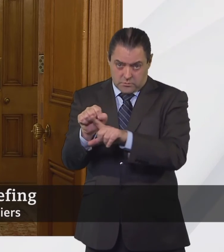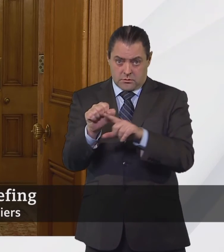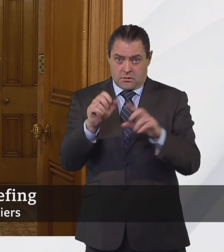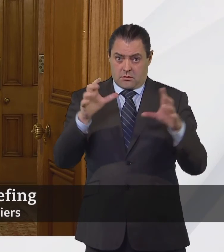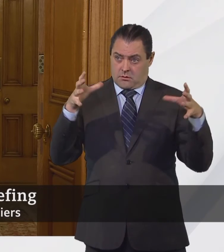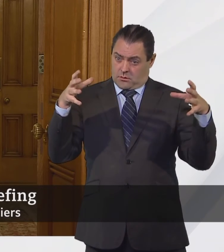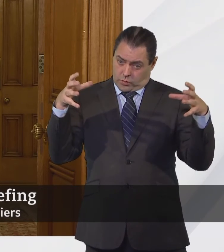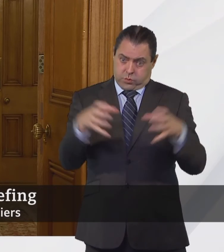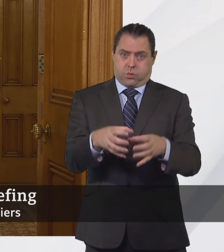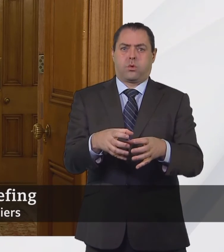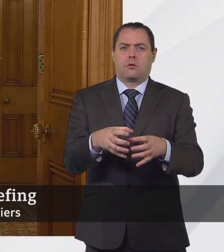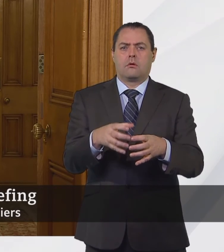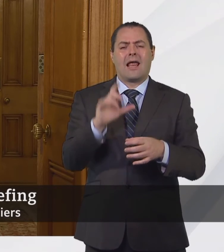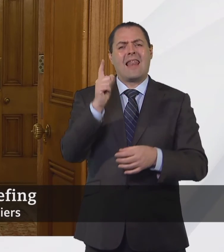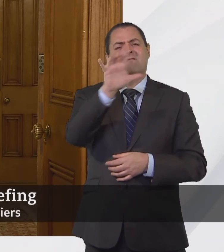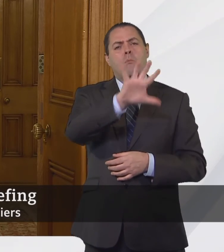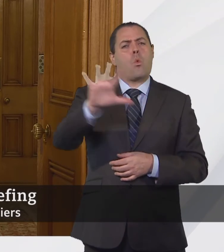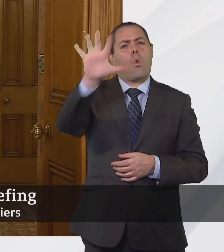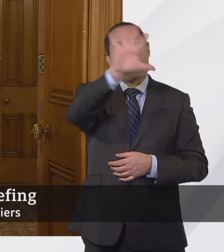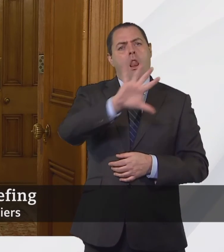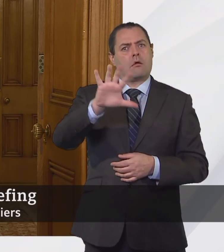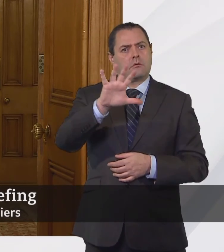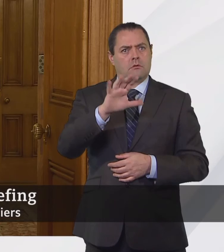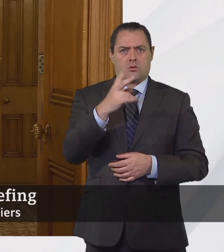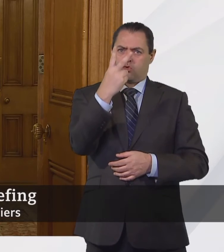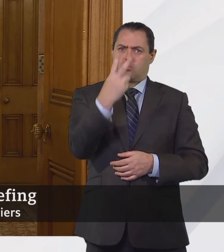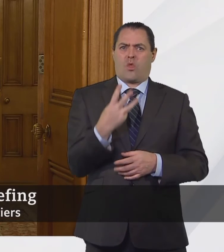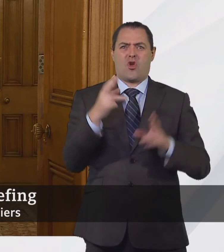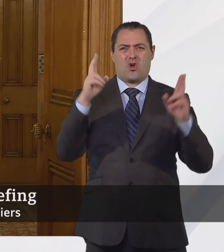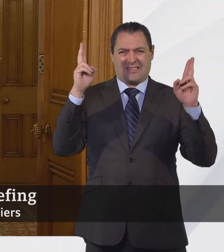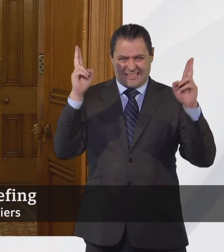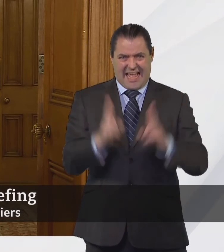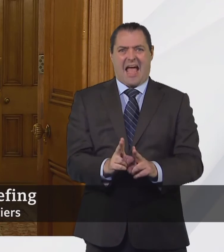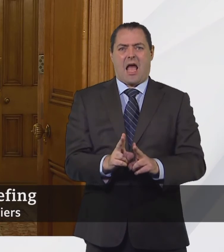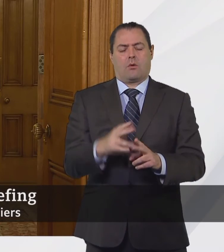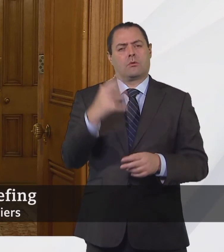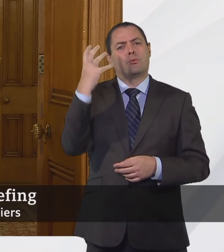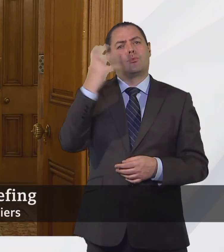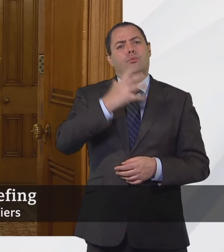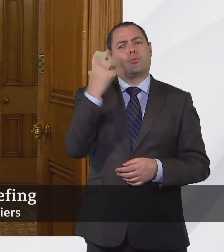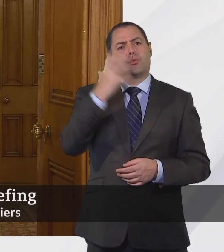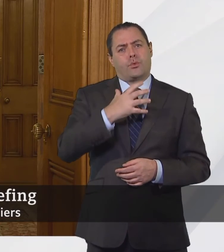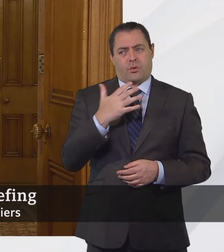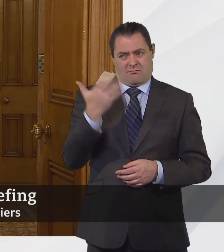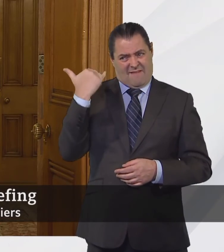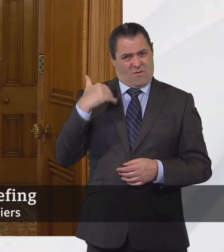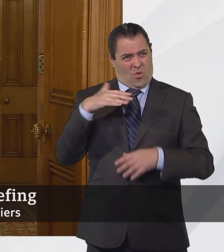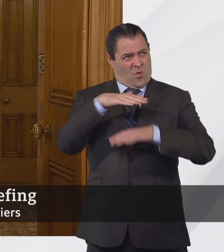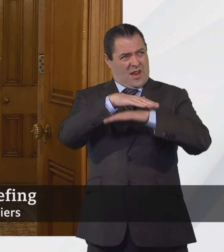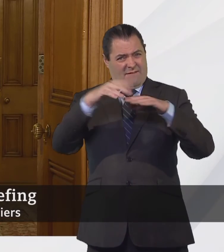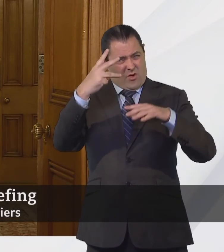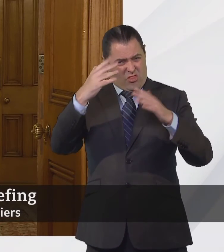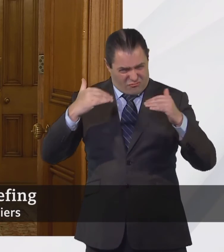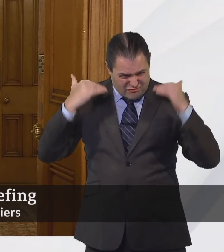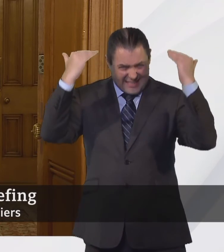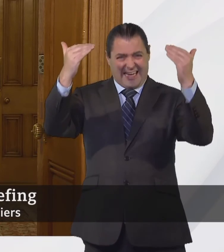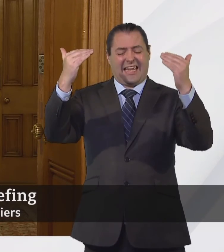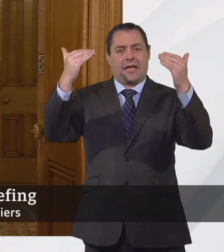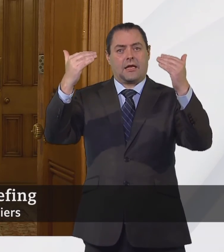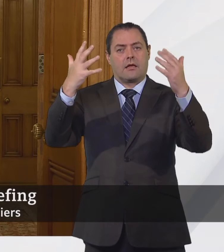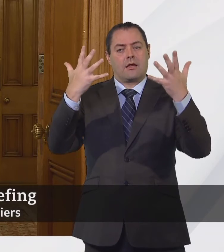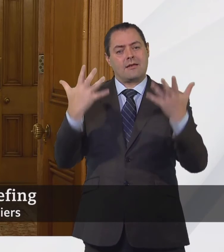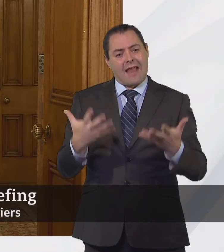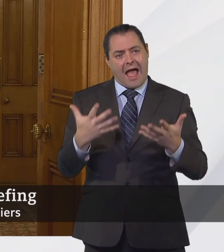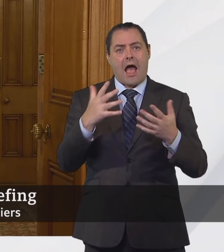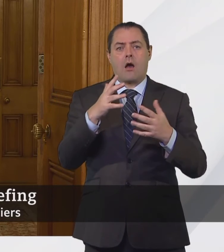Liverpool city region by more than 2/3. So, having previously been in Tier 3, Liverpool city region